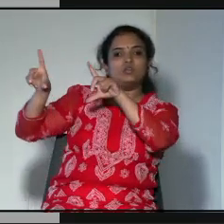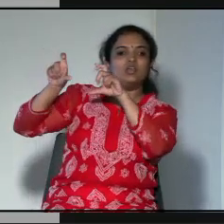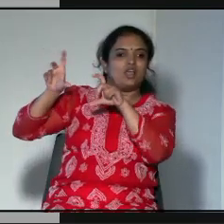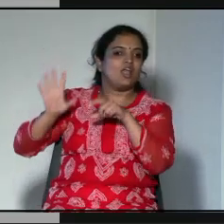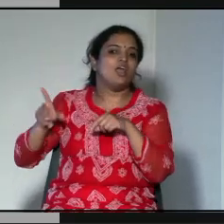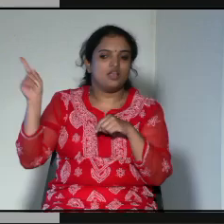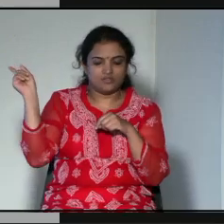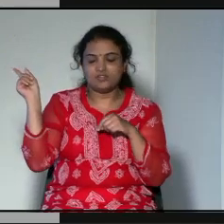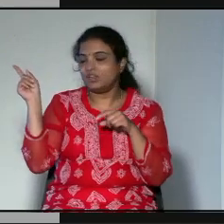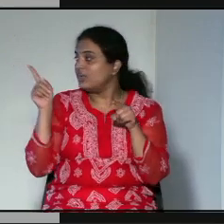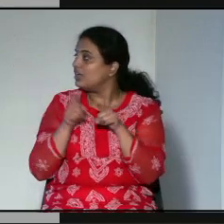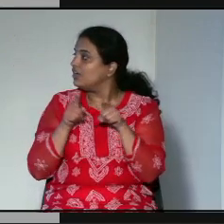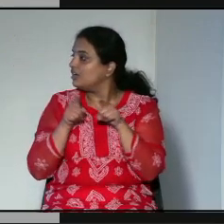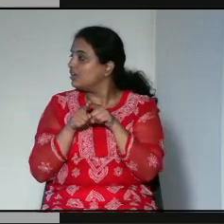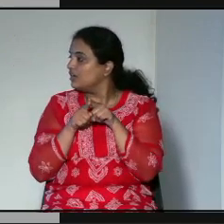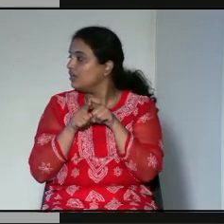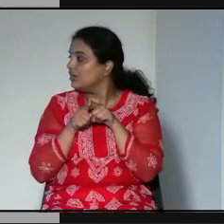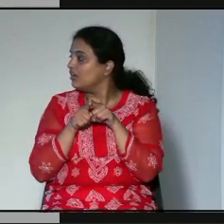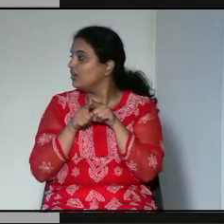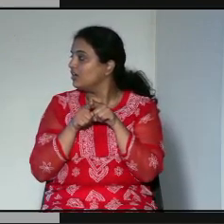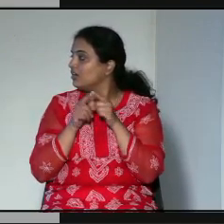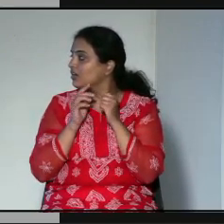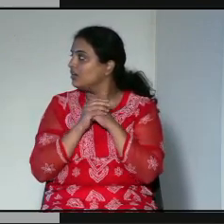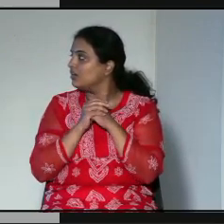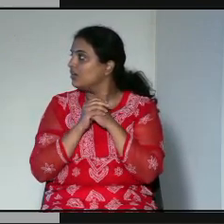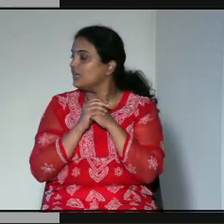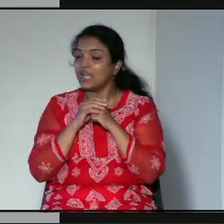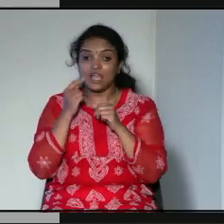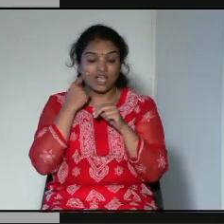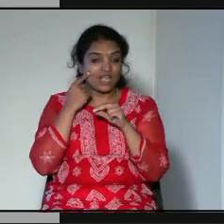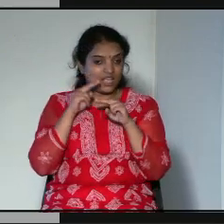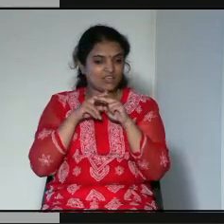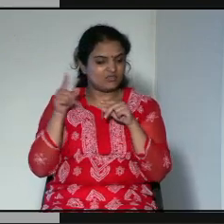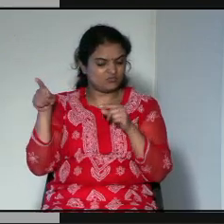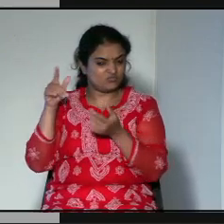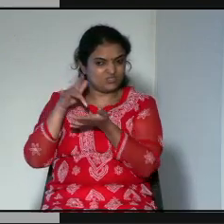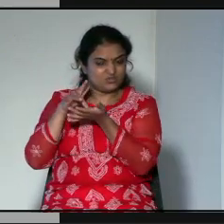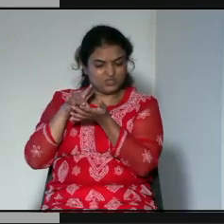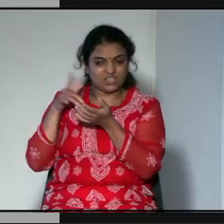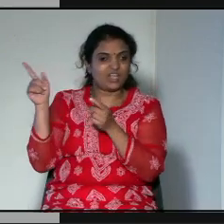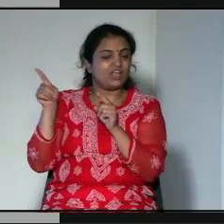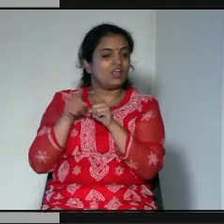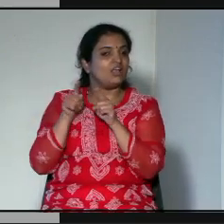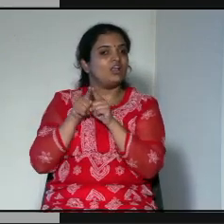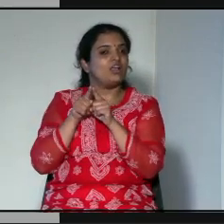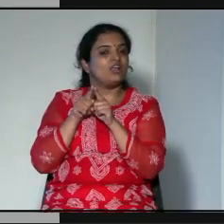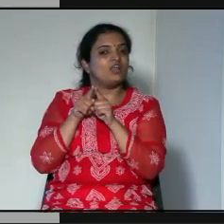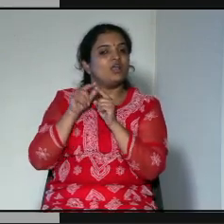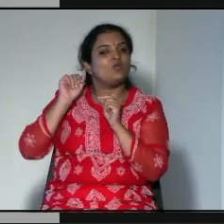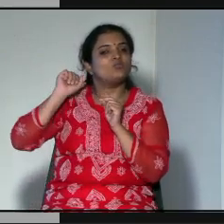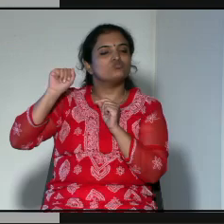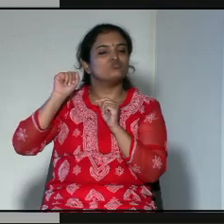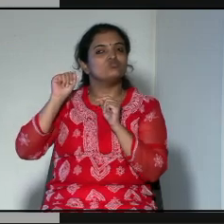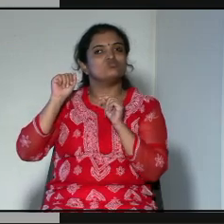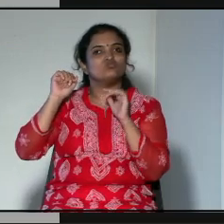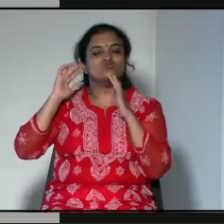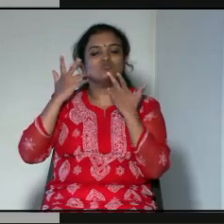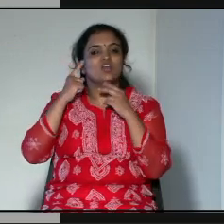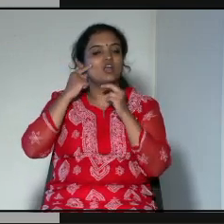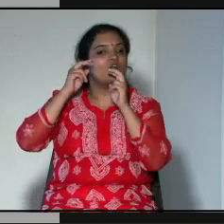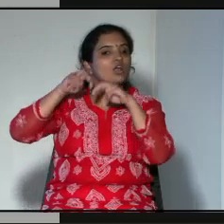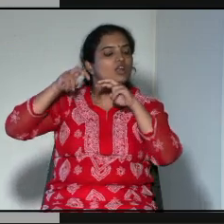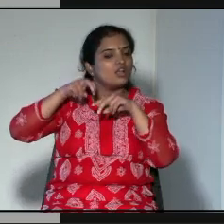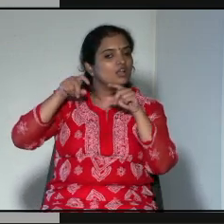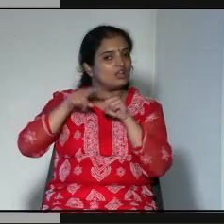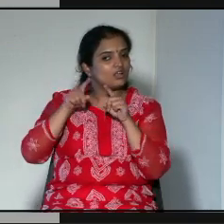tribal people. When she returned to Bastar 2 years later, Meera arrived in a different institutional capacity of a researcher holding